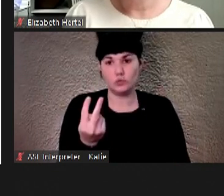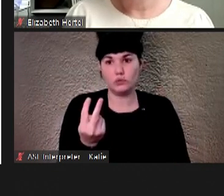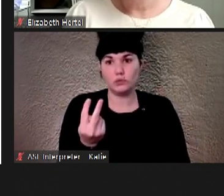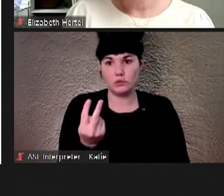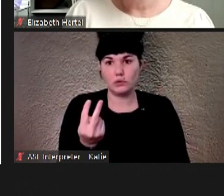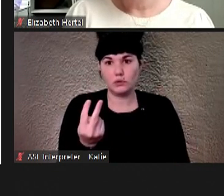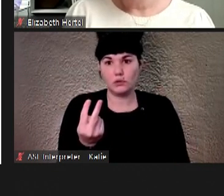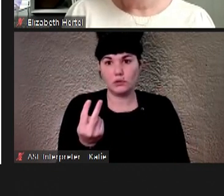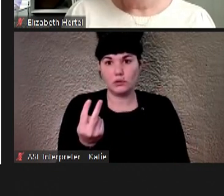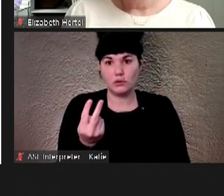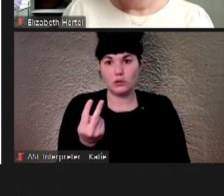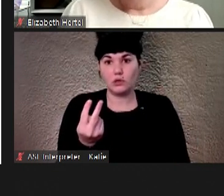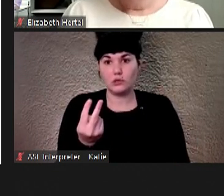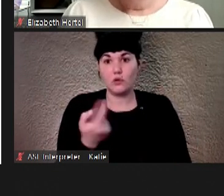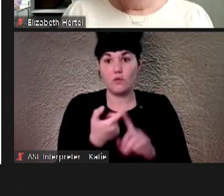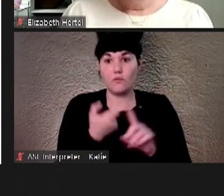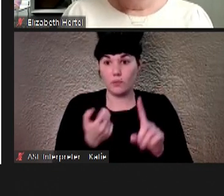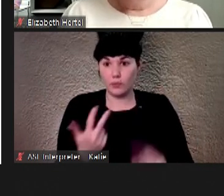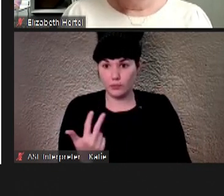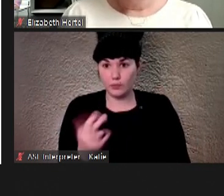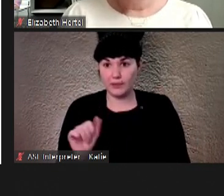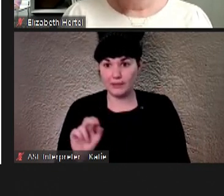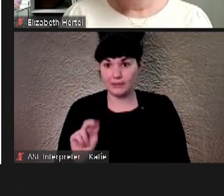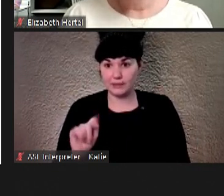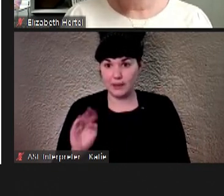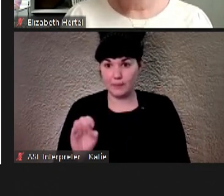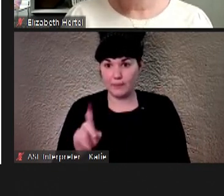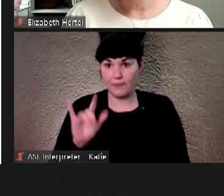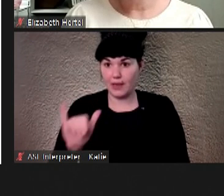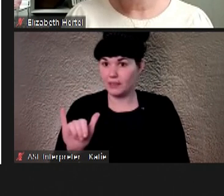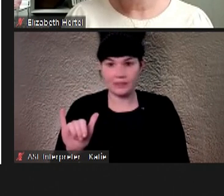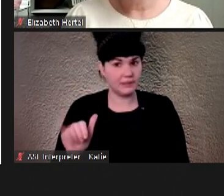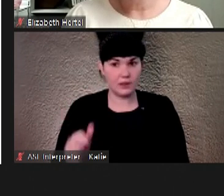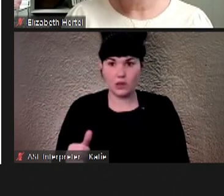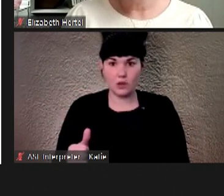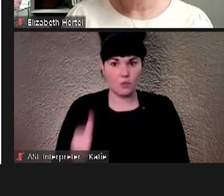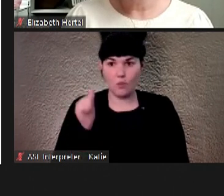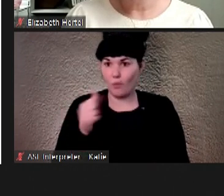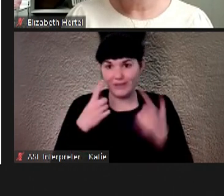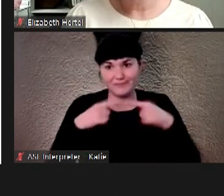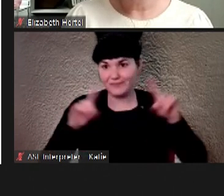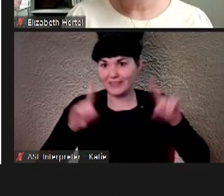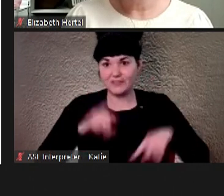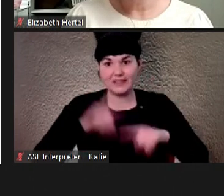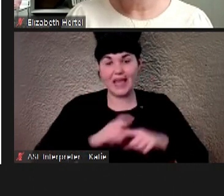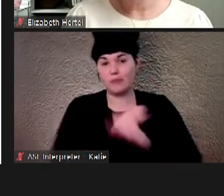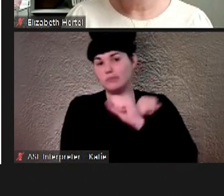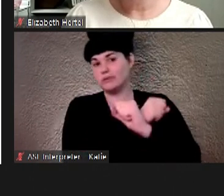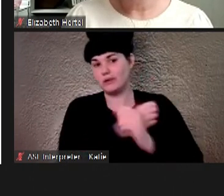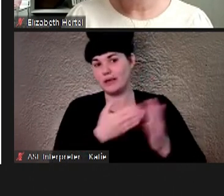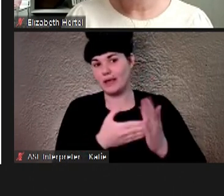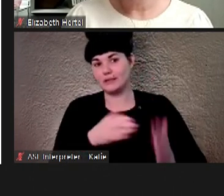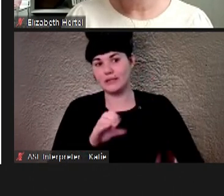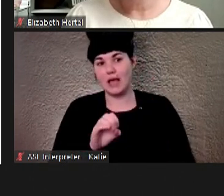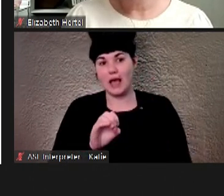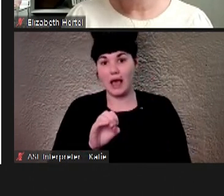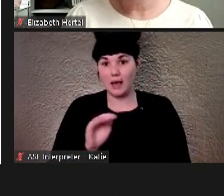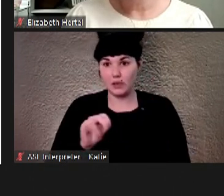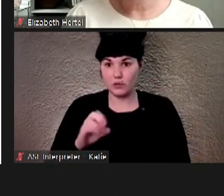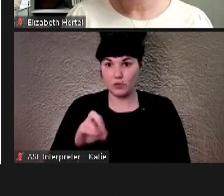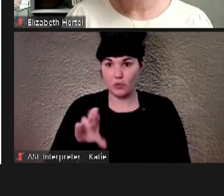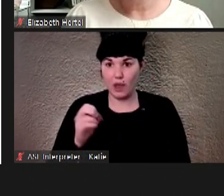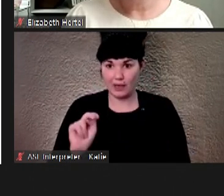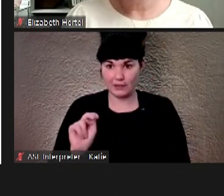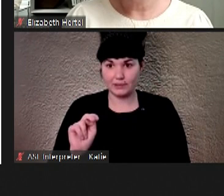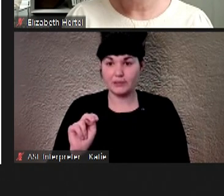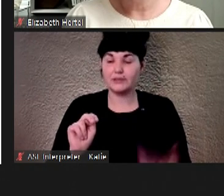monoclonal antibodies are not going to be effective against Omicron. And so our toolkit is slightly diminished in